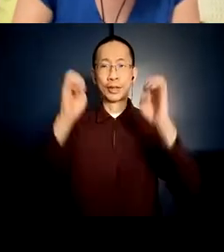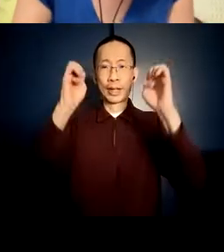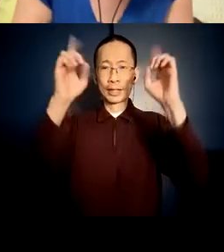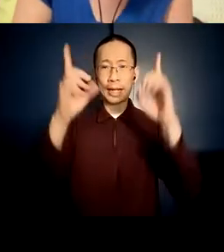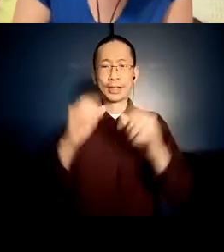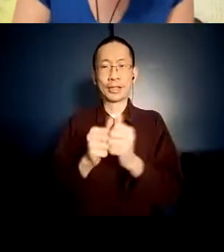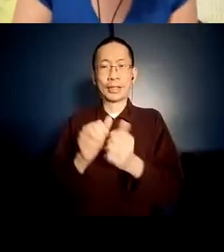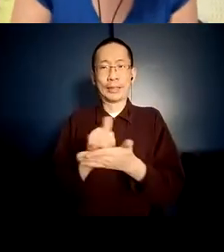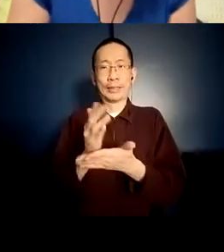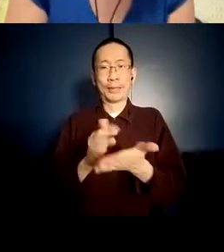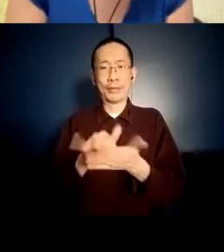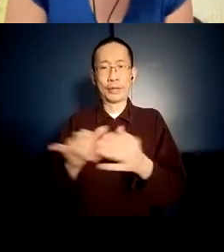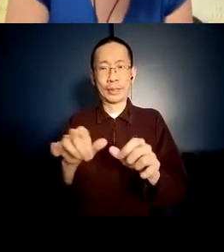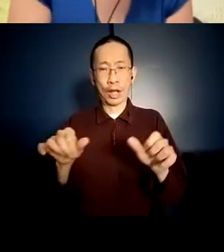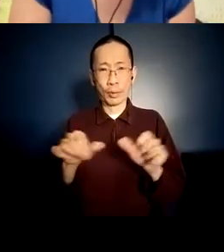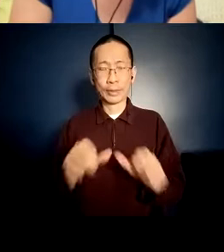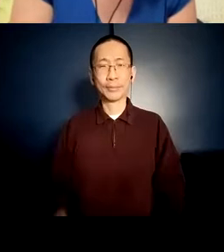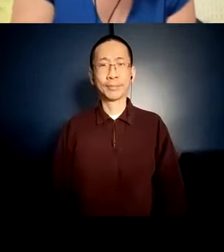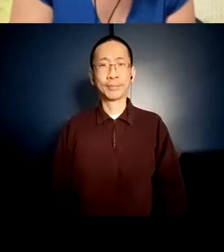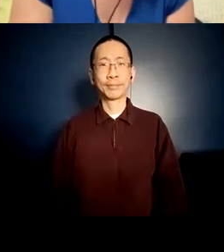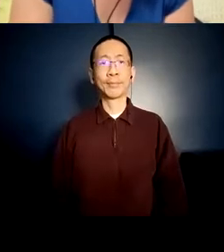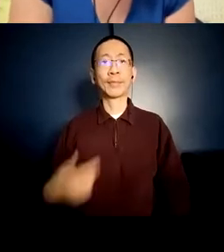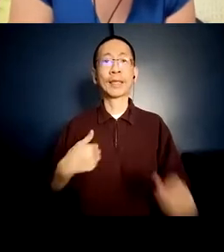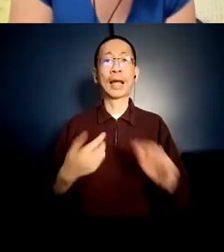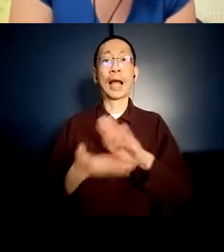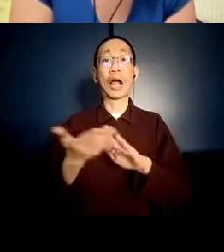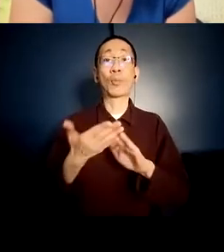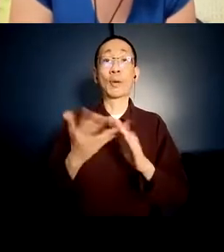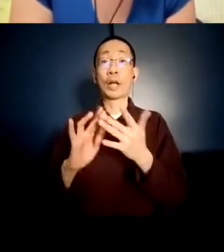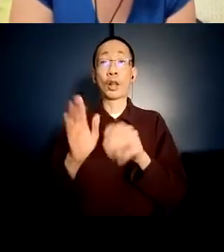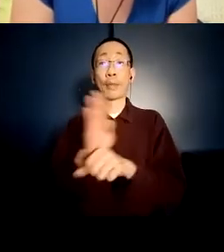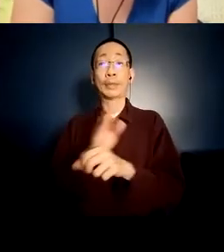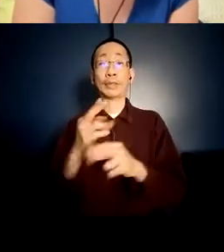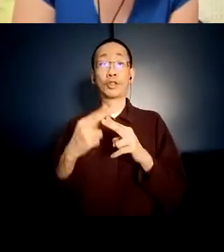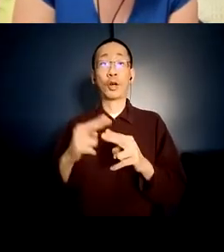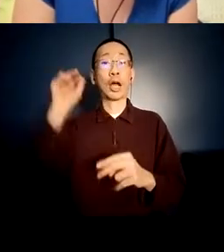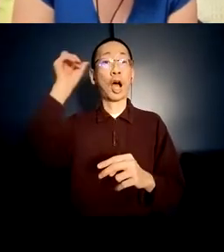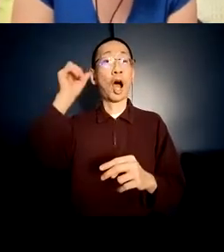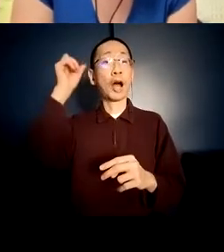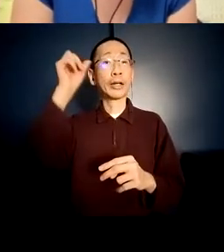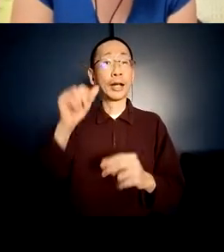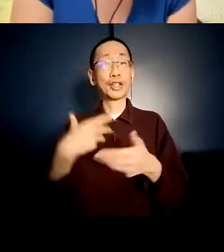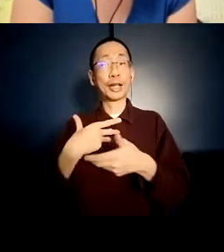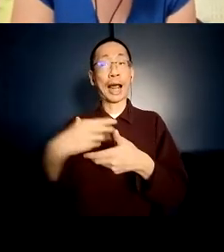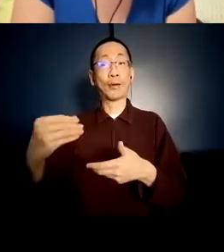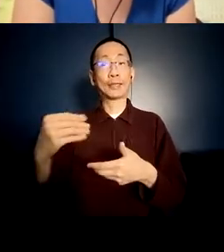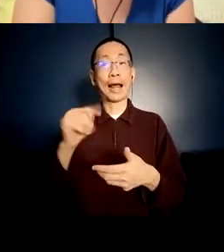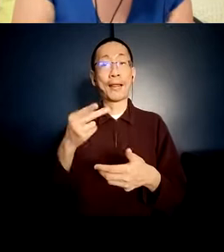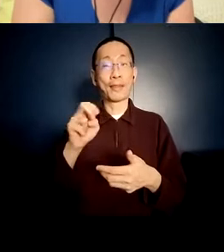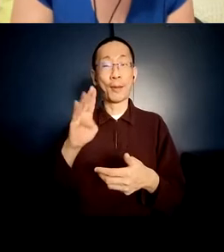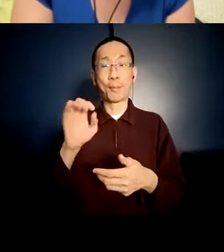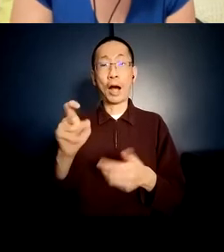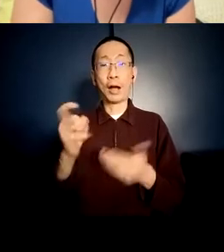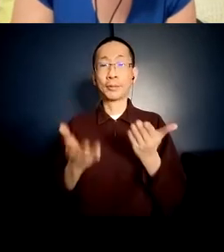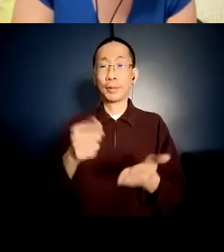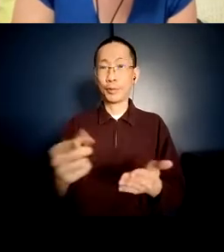those areas. I operate an online business called Audiology Outside the Box. Some of you might be